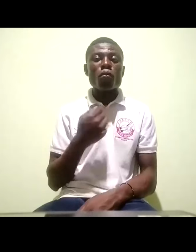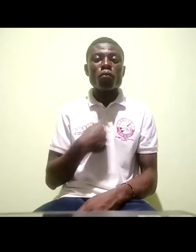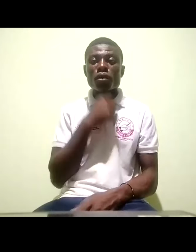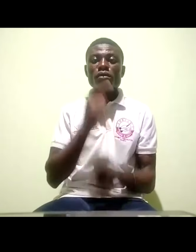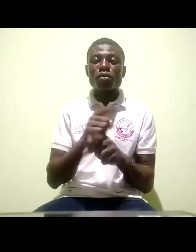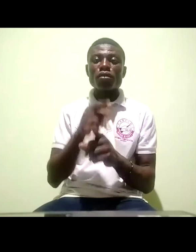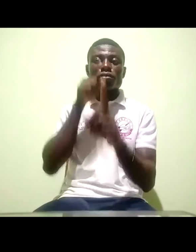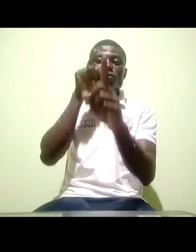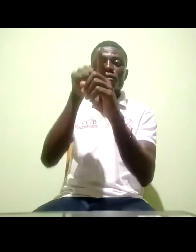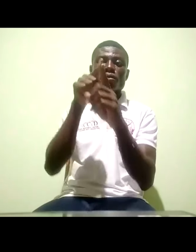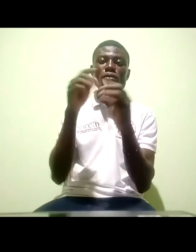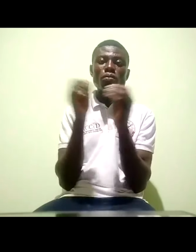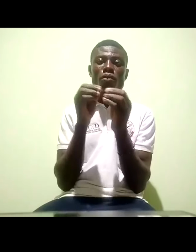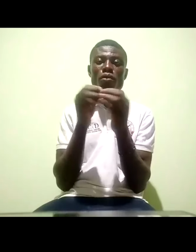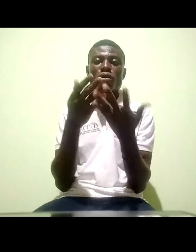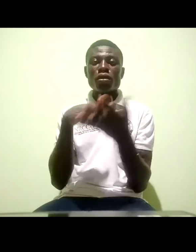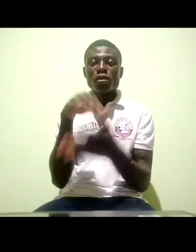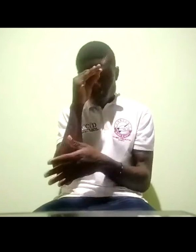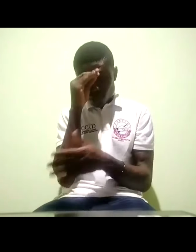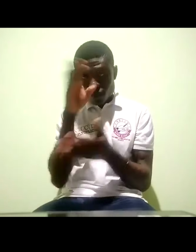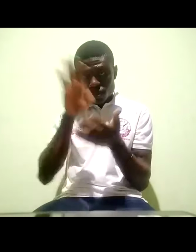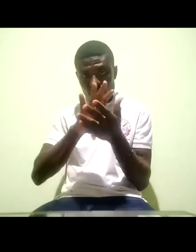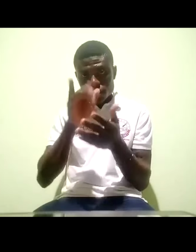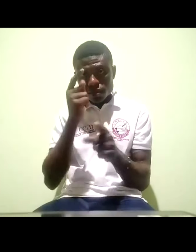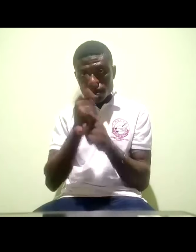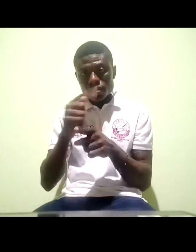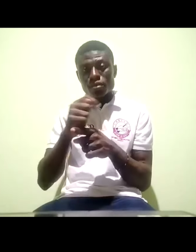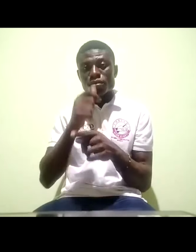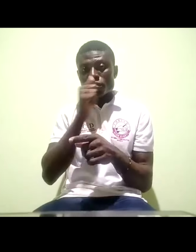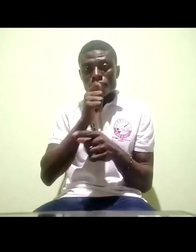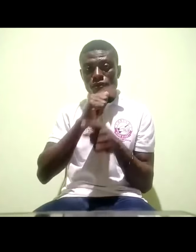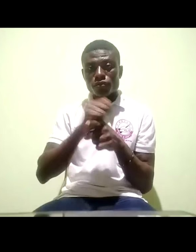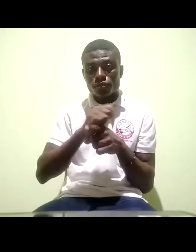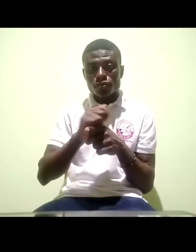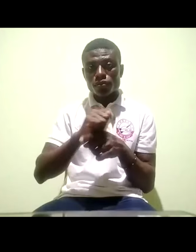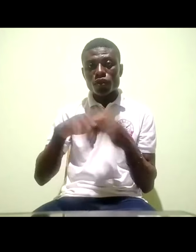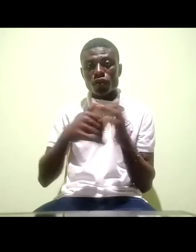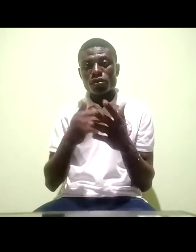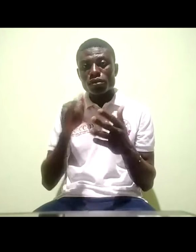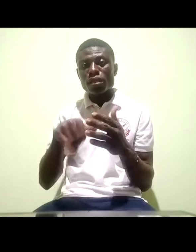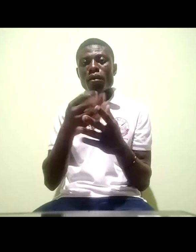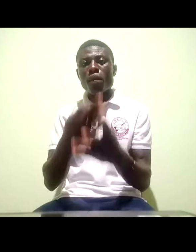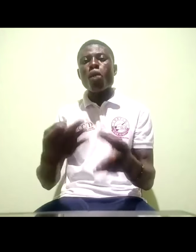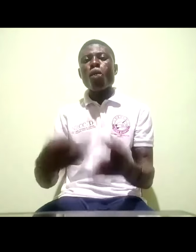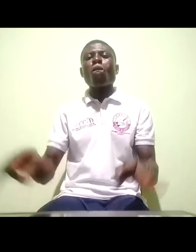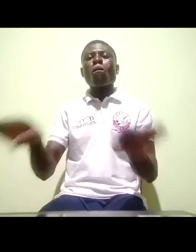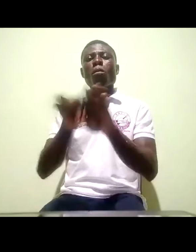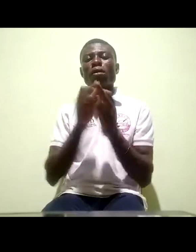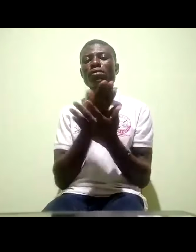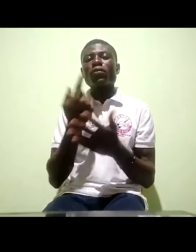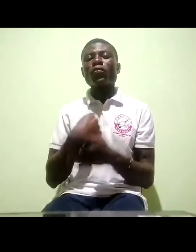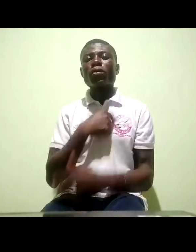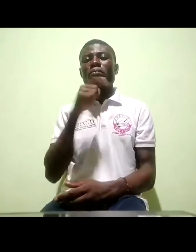our own learning centers or private practices? So those are the logistical questions which we need